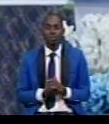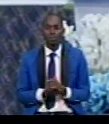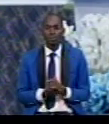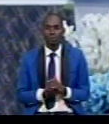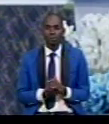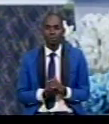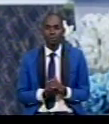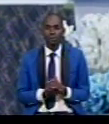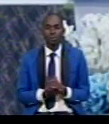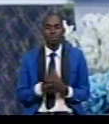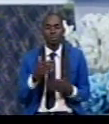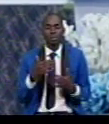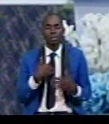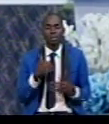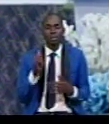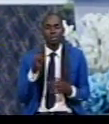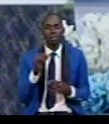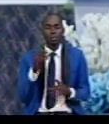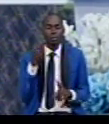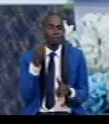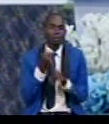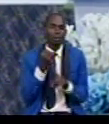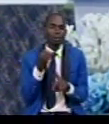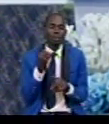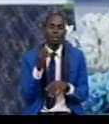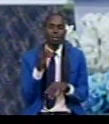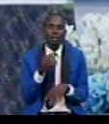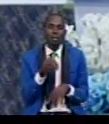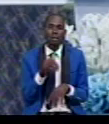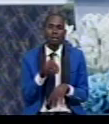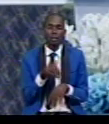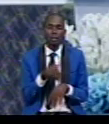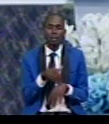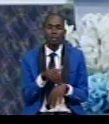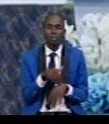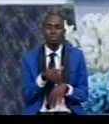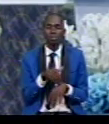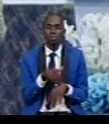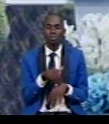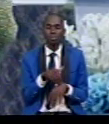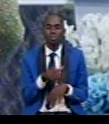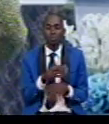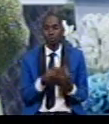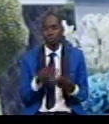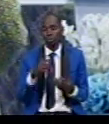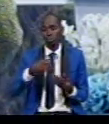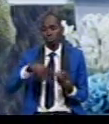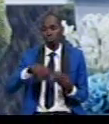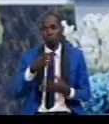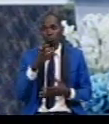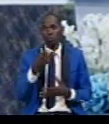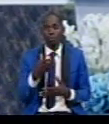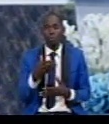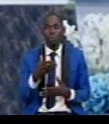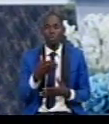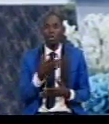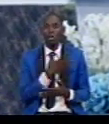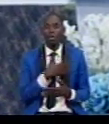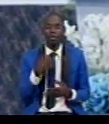2018, I had an accident inside passport boat. And the